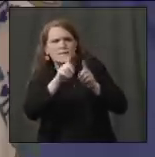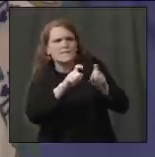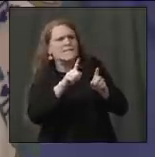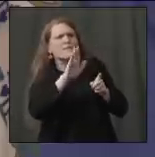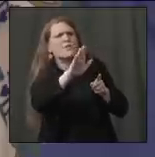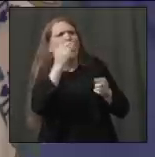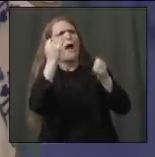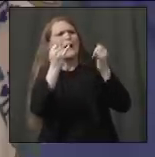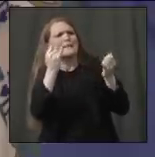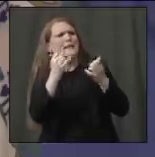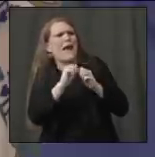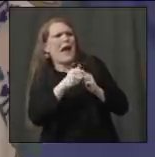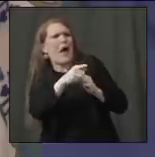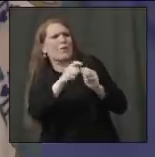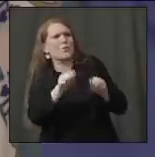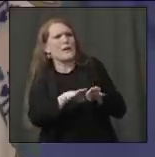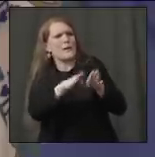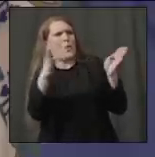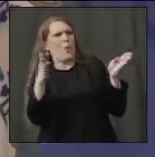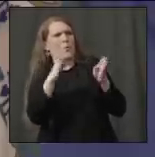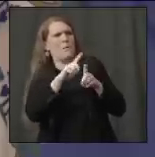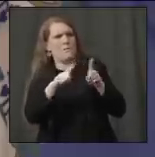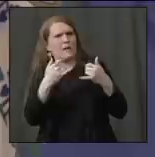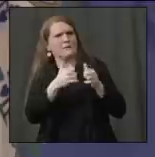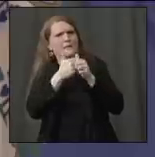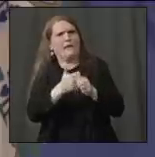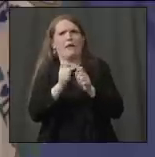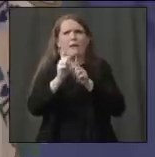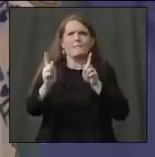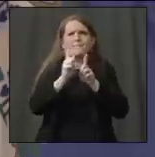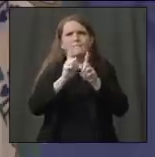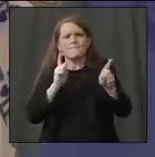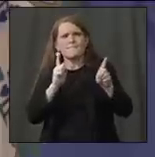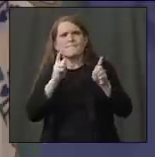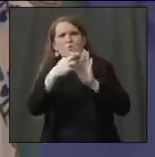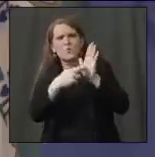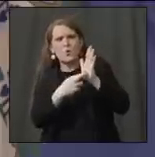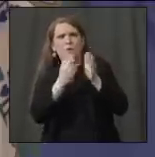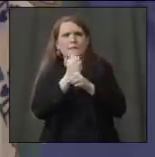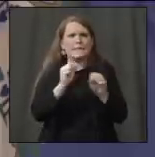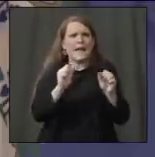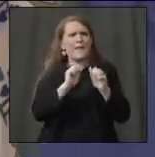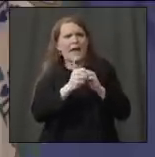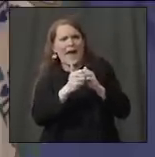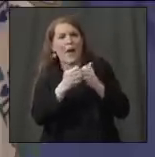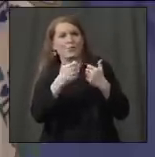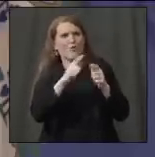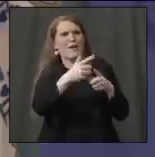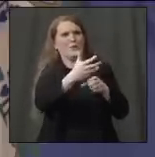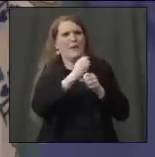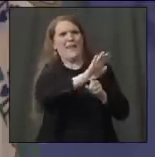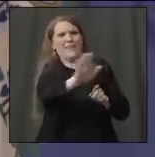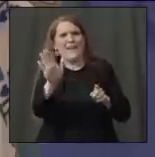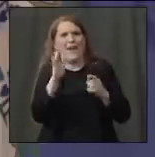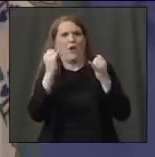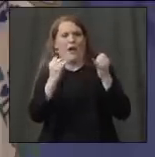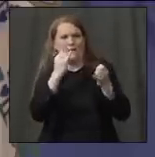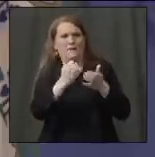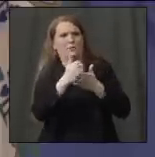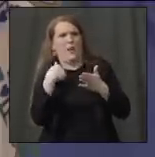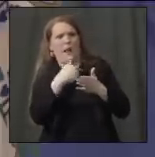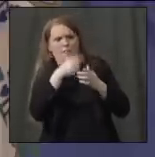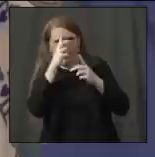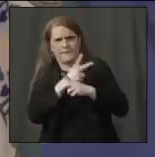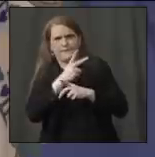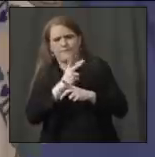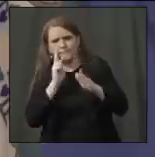provide services safely? That gives you an idea, I think, of how you start, moving into the summer and we slowly get